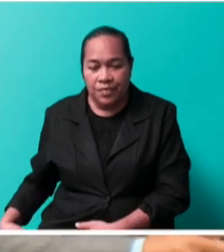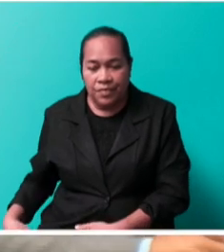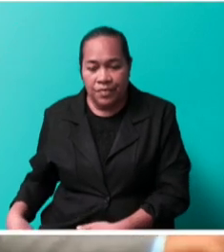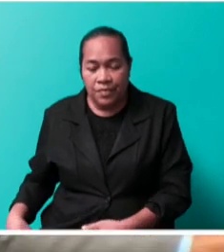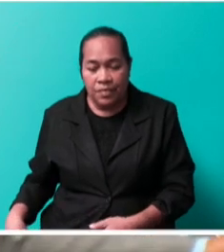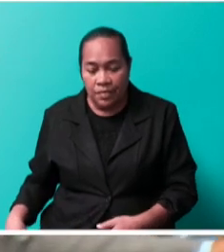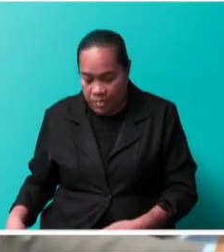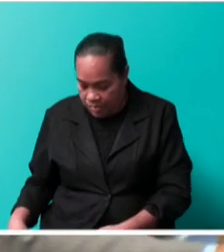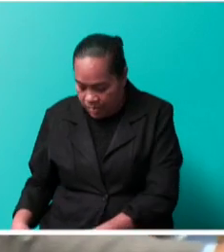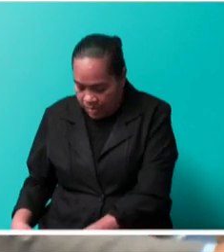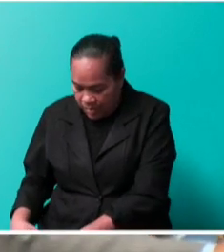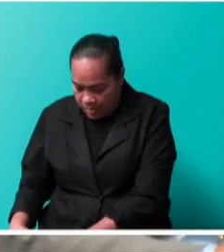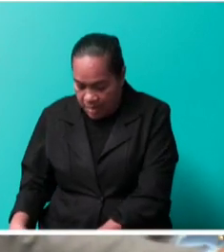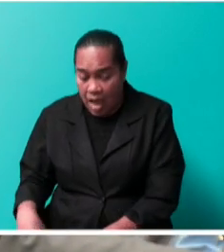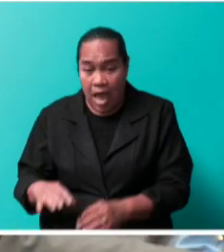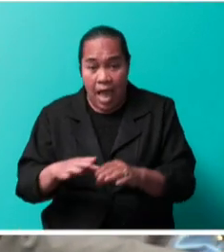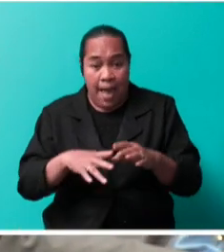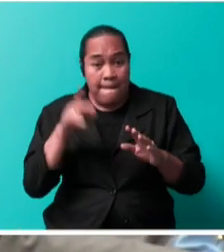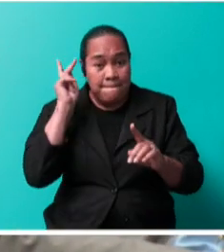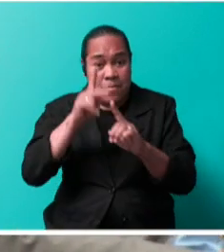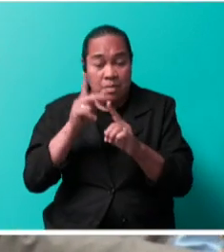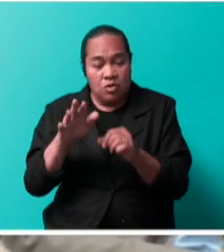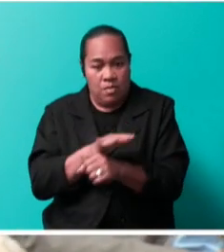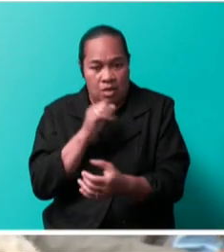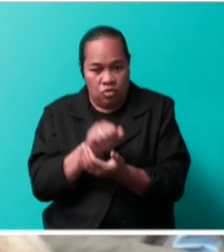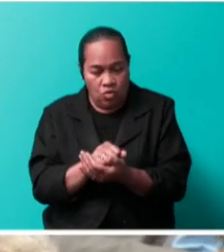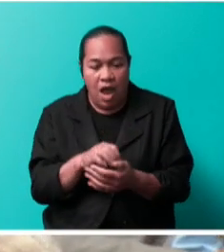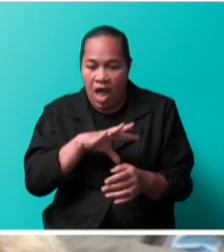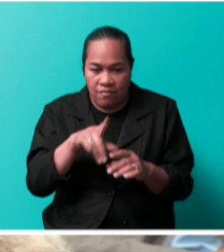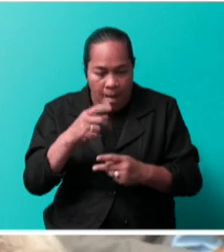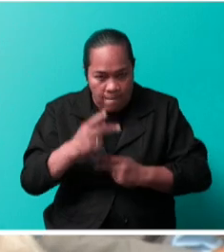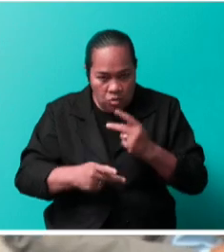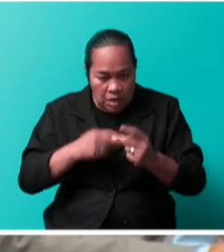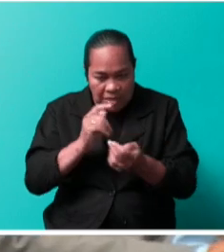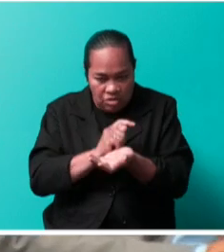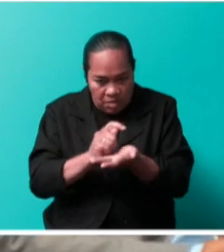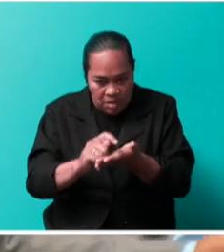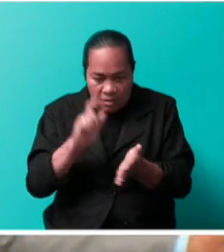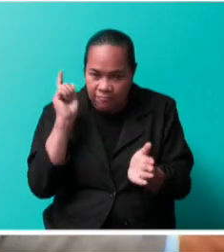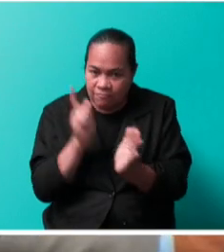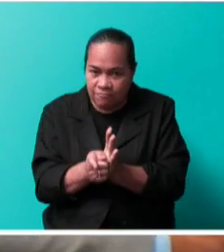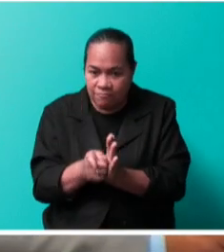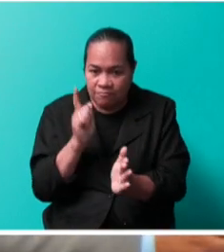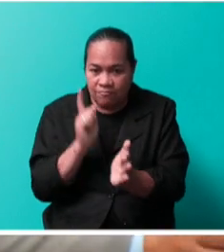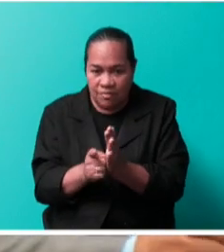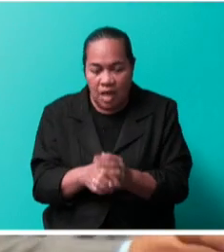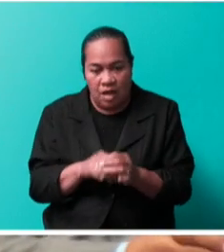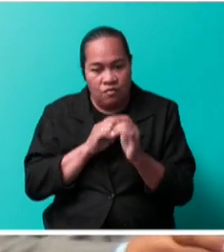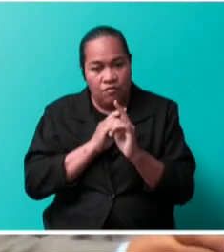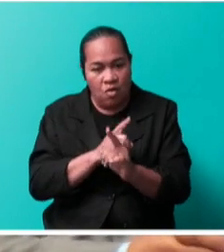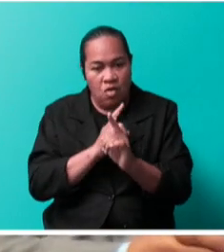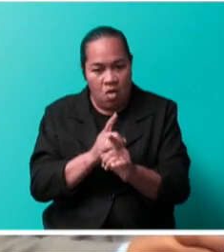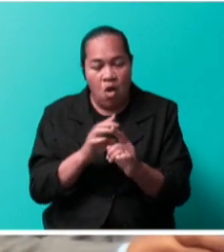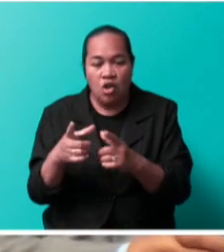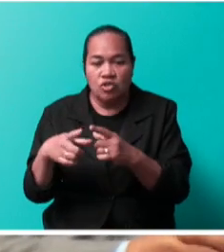ensure that all procurement processes are conducted transparently, efficiently, in accordance with